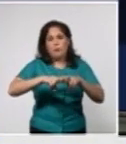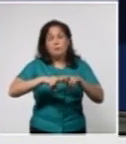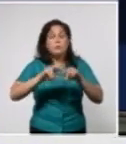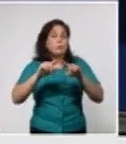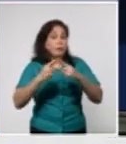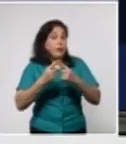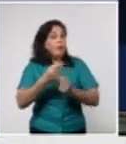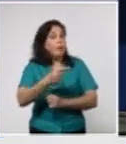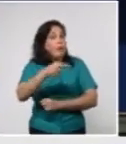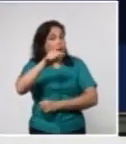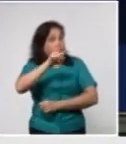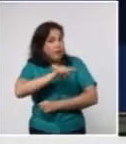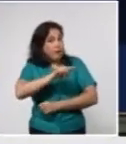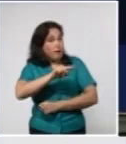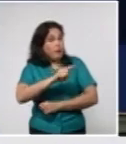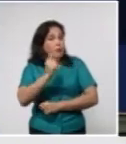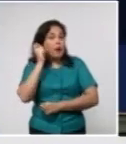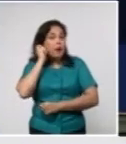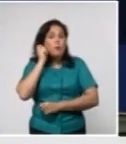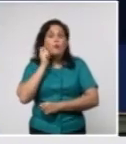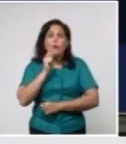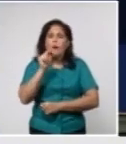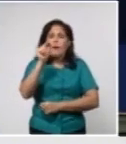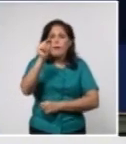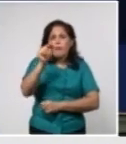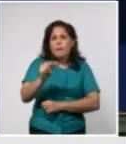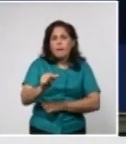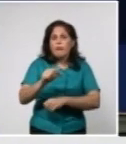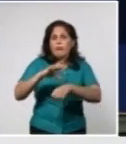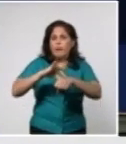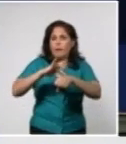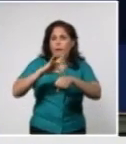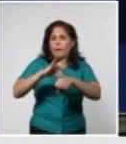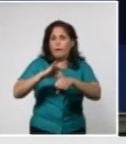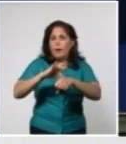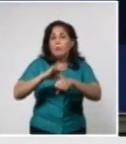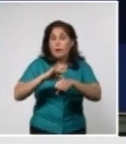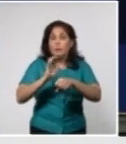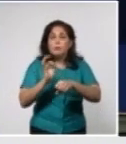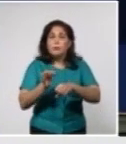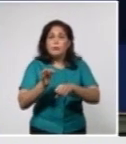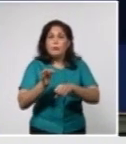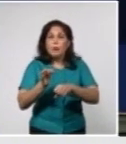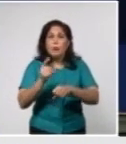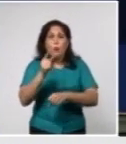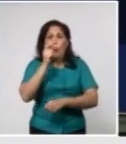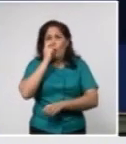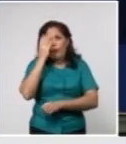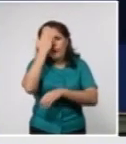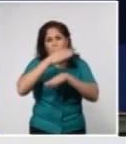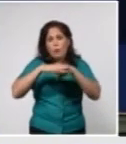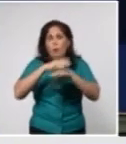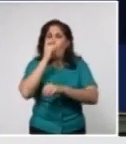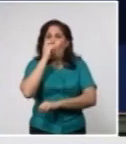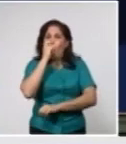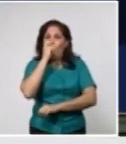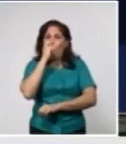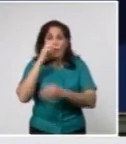at the Dr. Luis Diaz Soto Military Hospital, both here in Havana. Yesterday, one patient who was